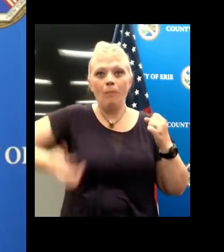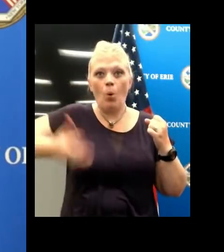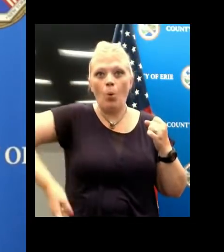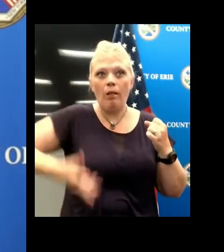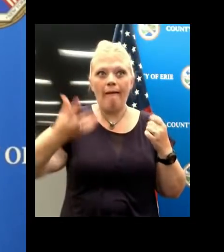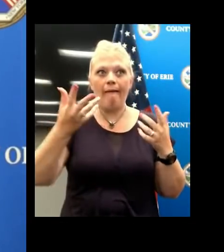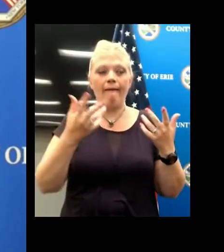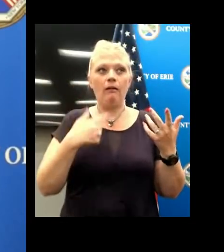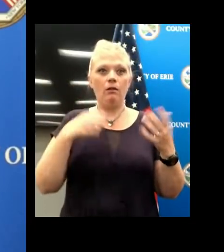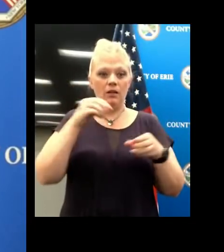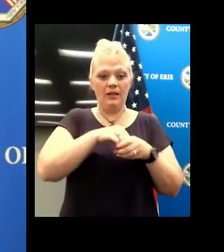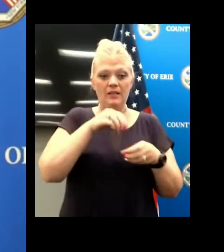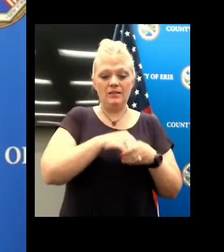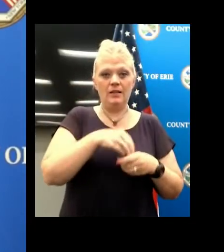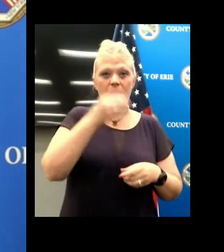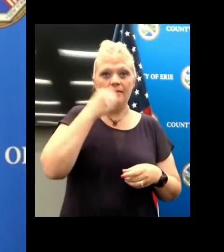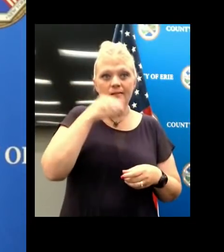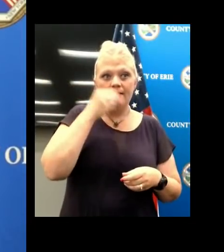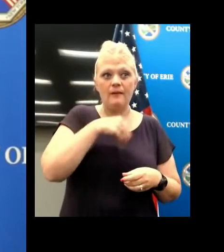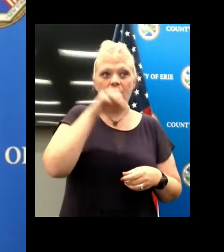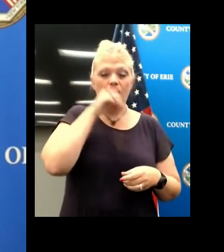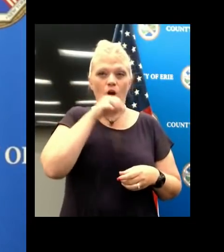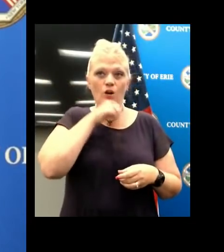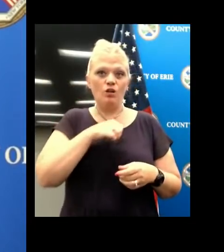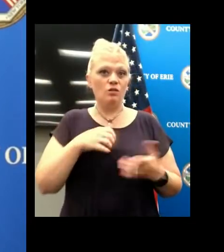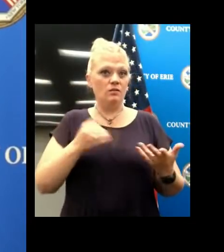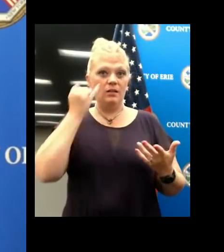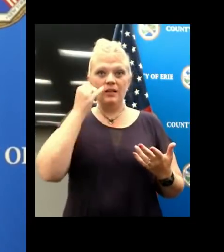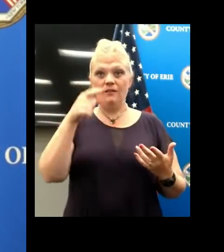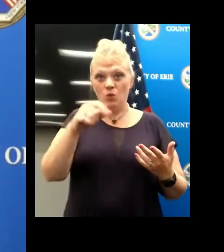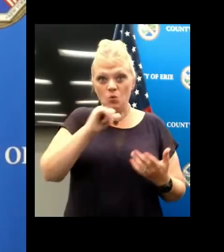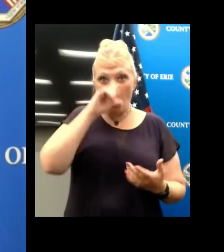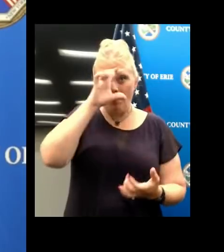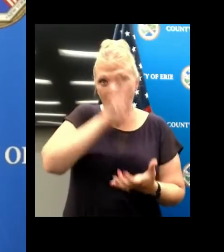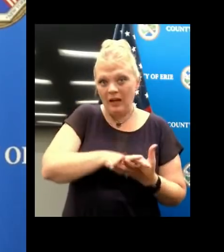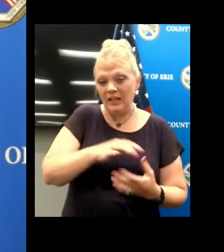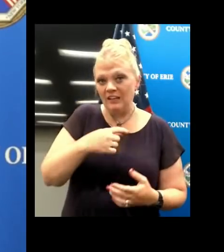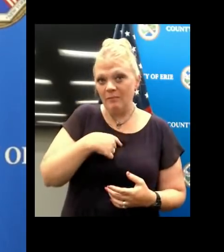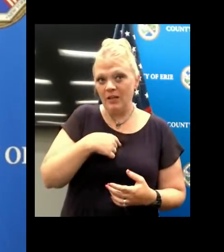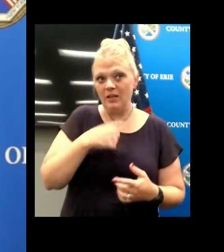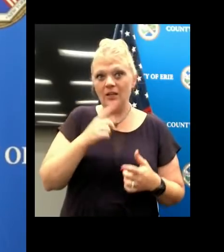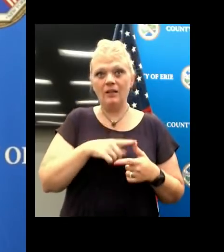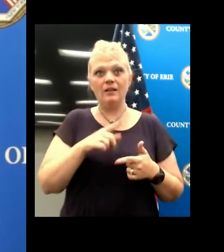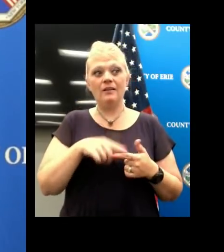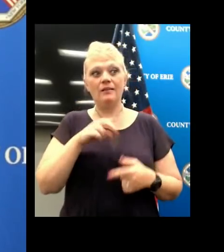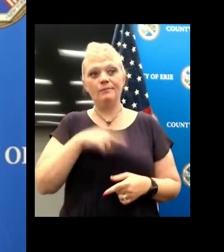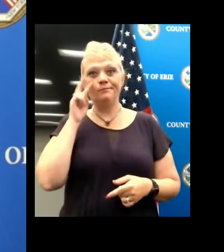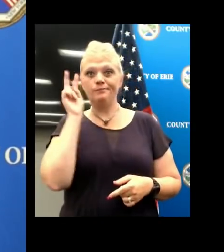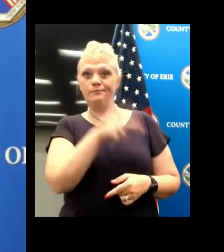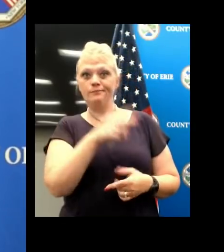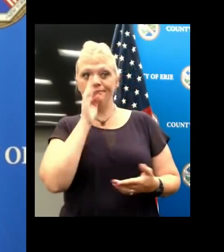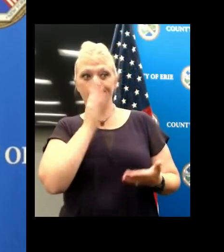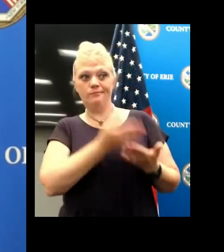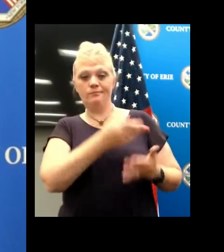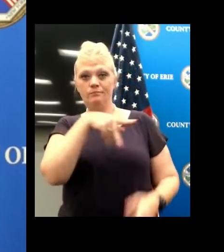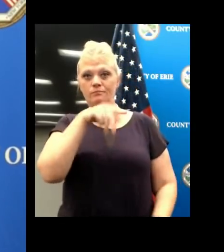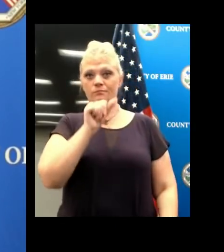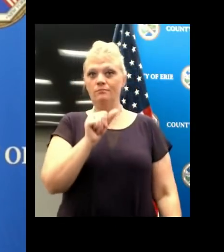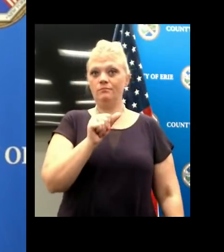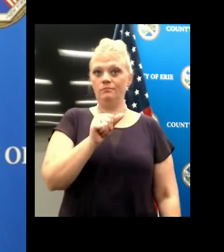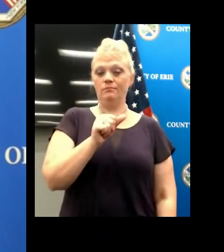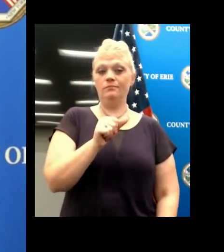the shutdown of indoor dining and bars. If you don't believe me, look at what happened in Pennsylvania.